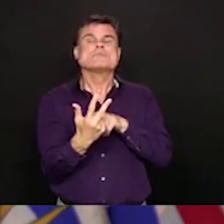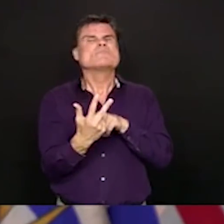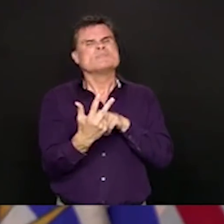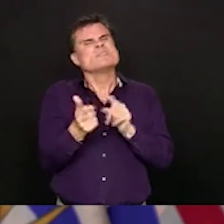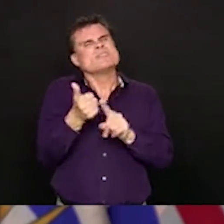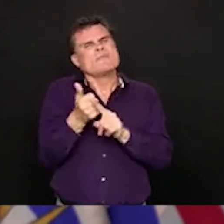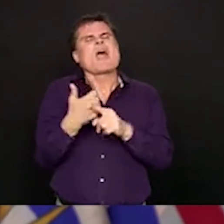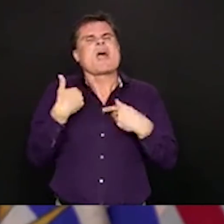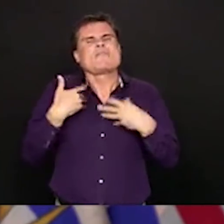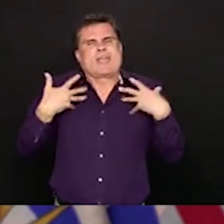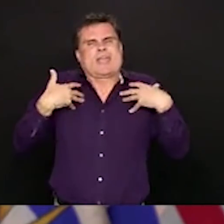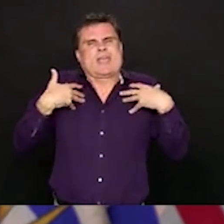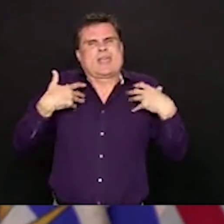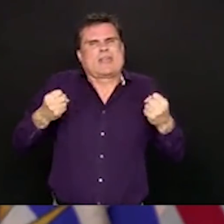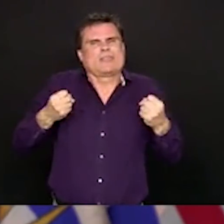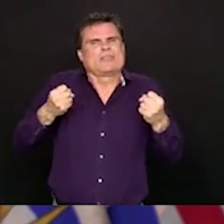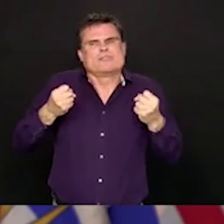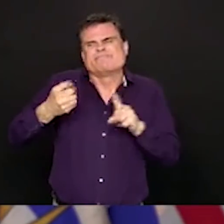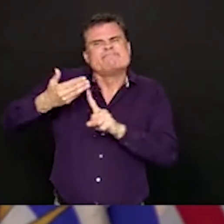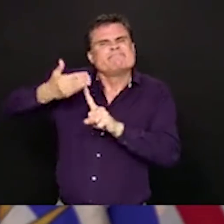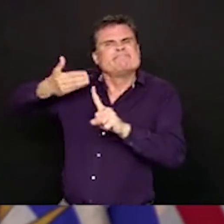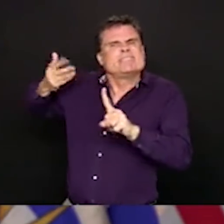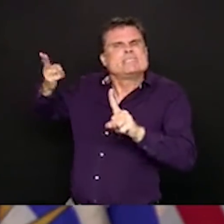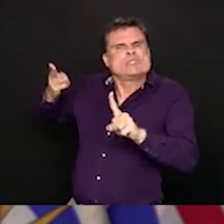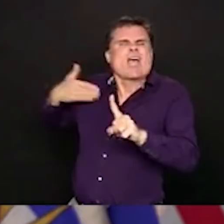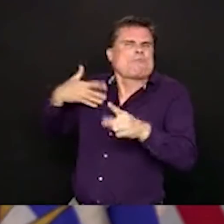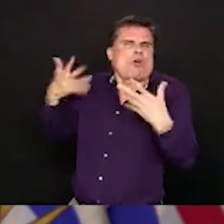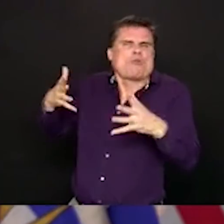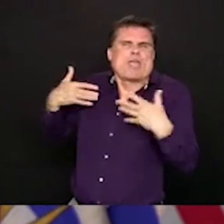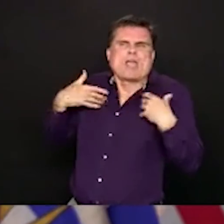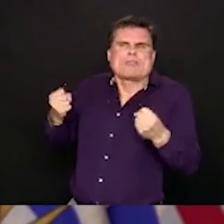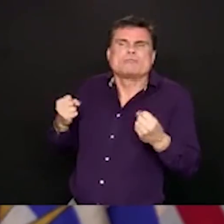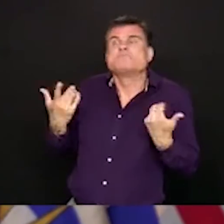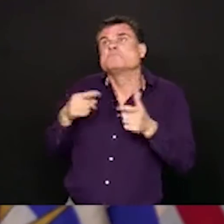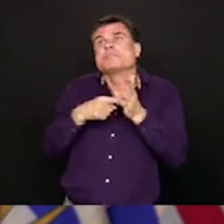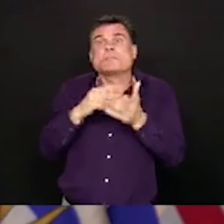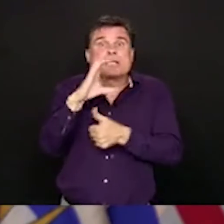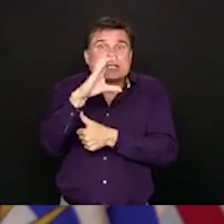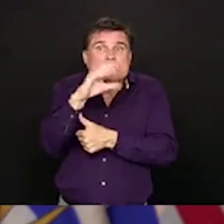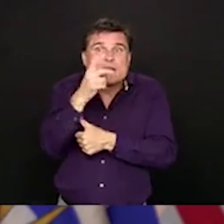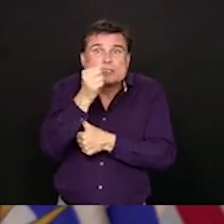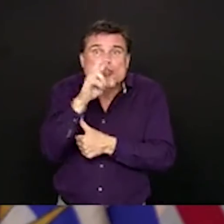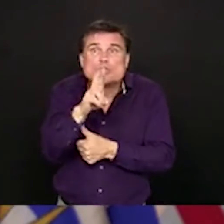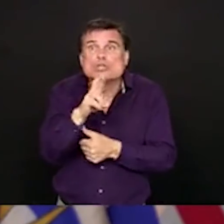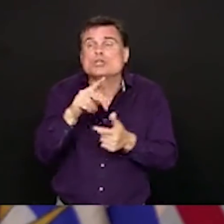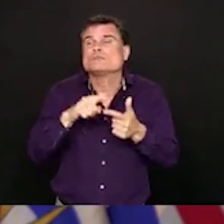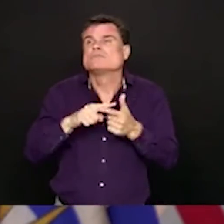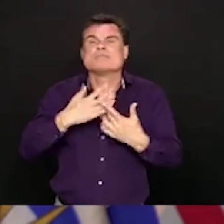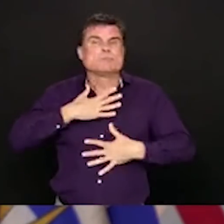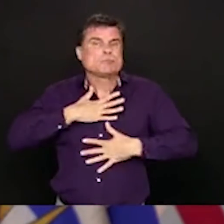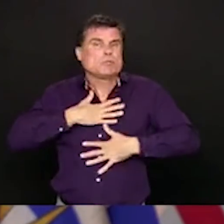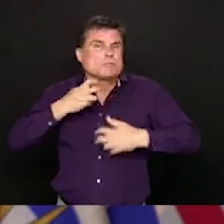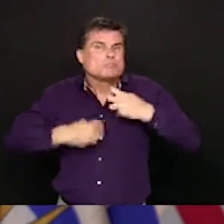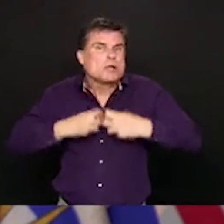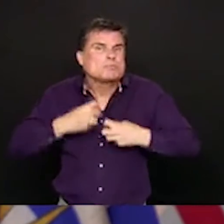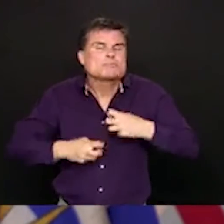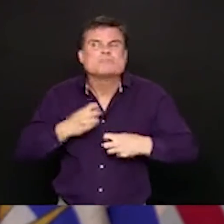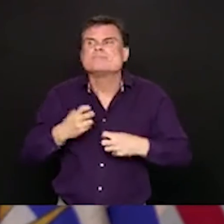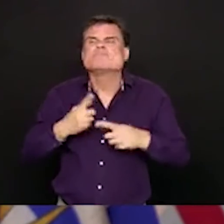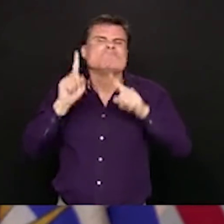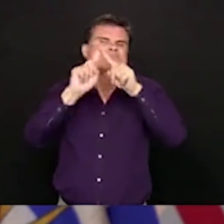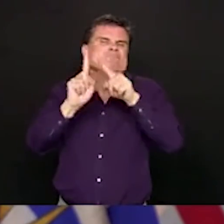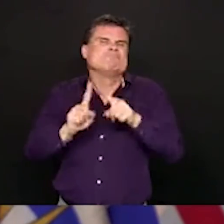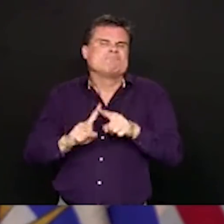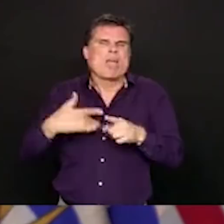When we look at our hospitalized patients, though, they are slightly older. They're more likely to be in their, the median age was